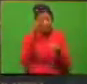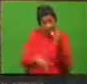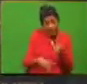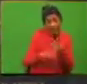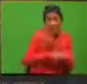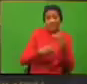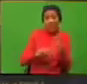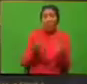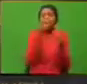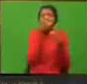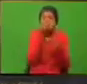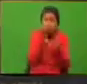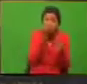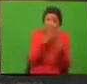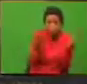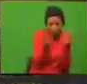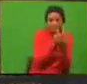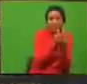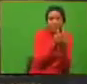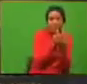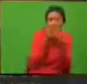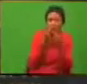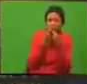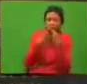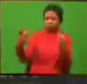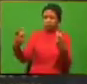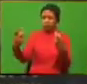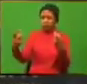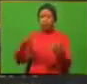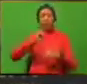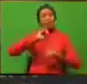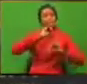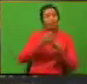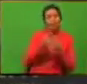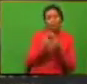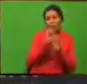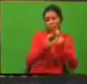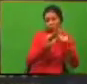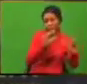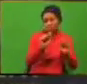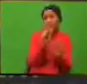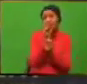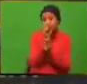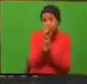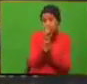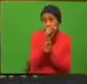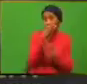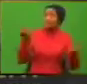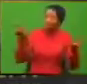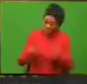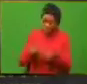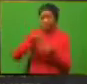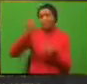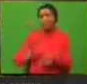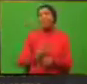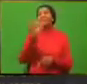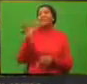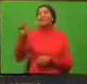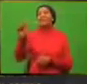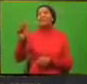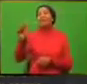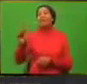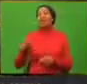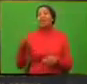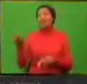work together to sound the alarm and protect their home. And so it must be for South Africa. To